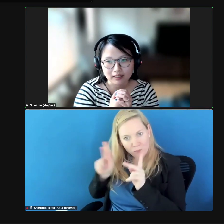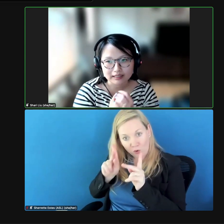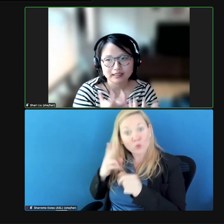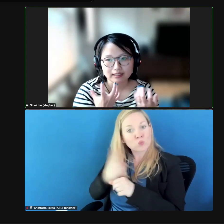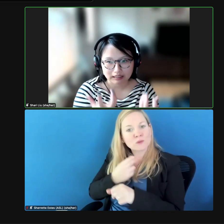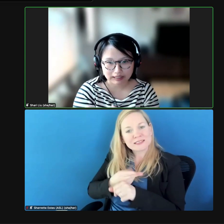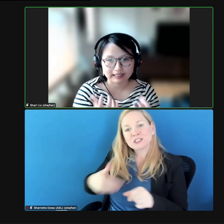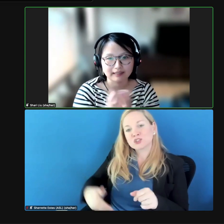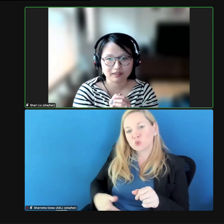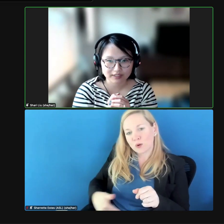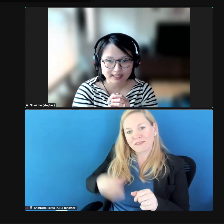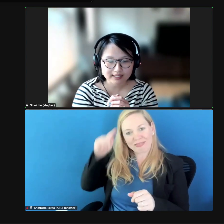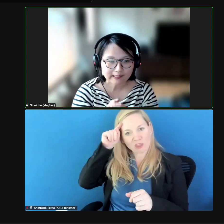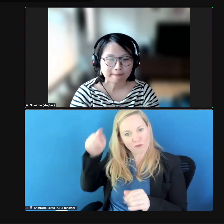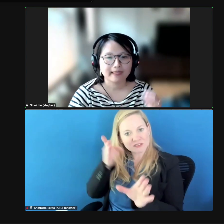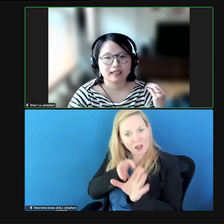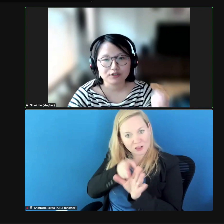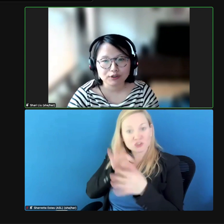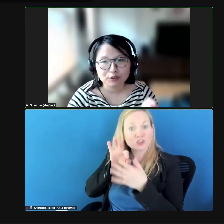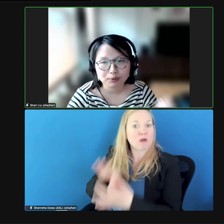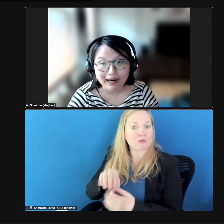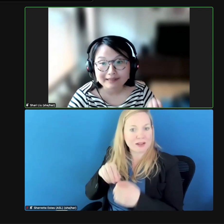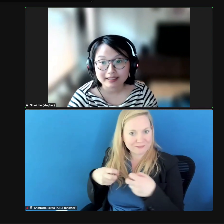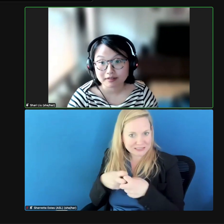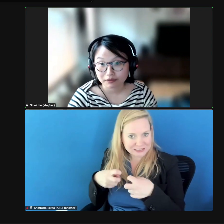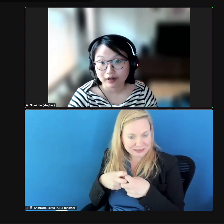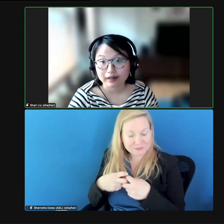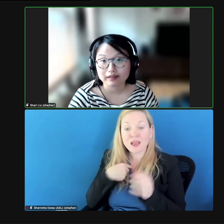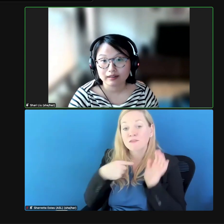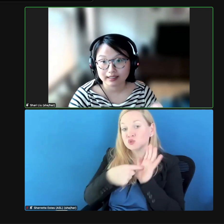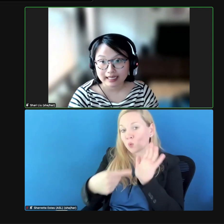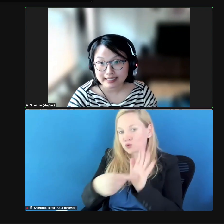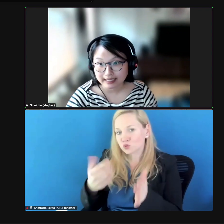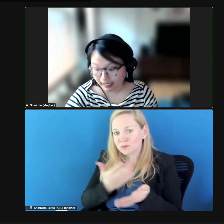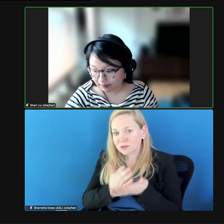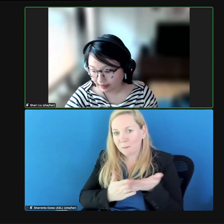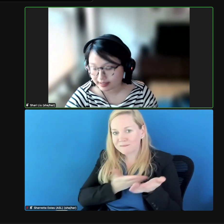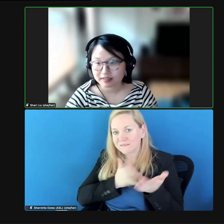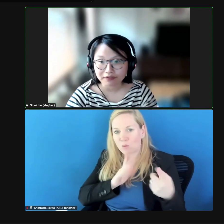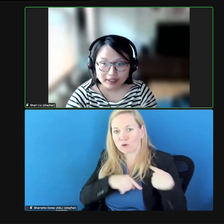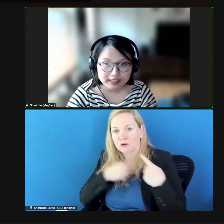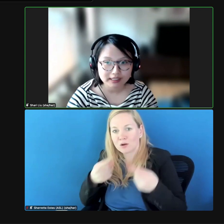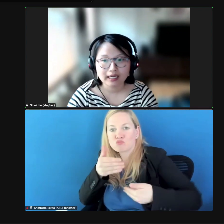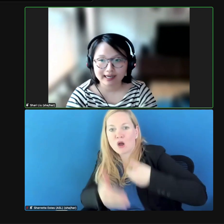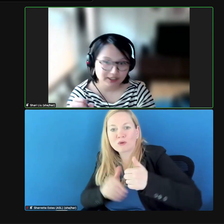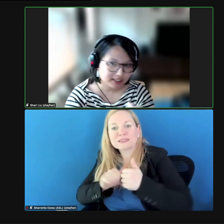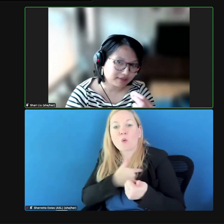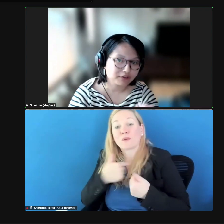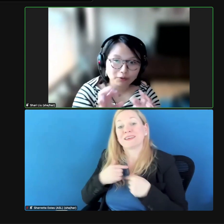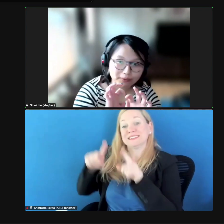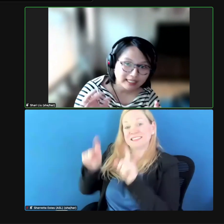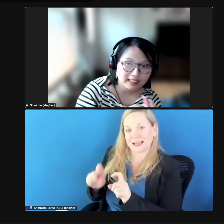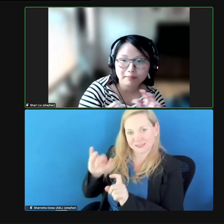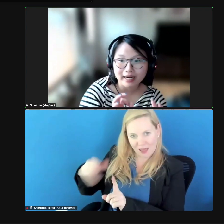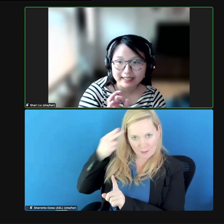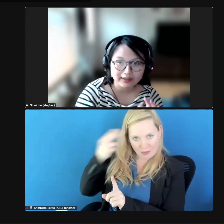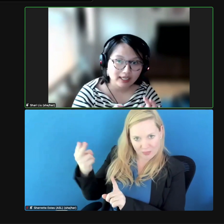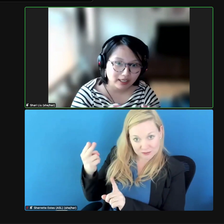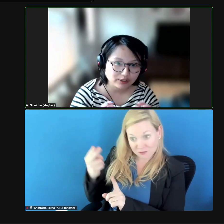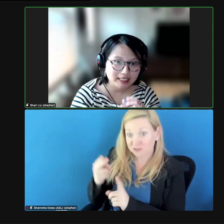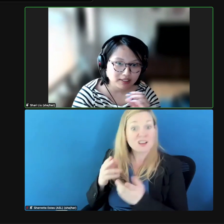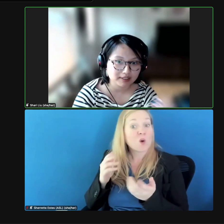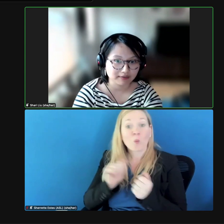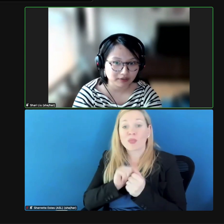of psychology that are grounded in physics. And I've showed you progress so far on testing the hypothesis, first on just a few key